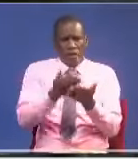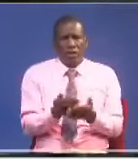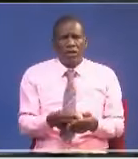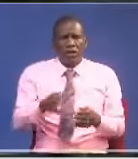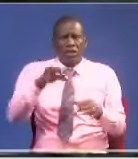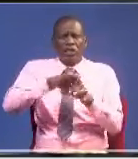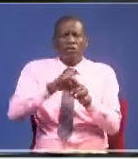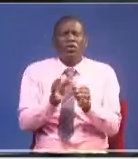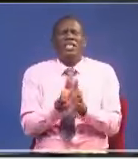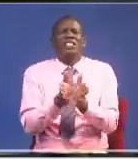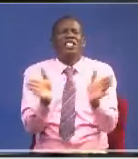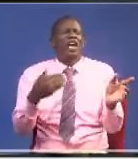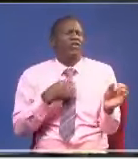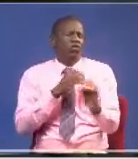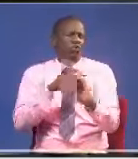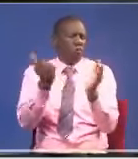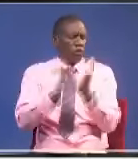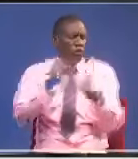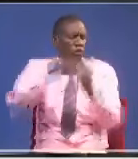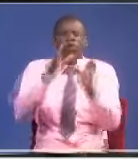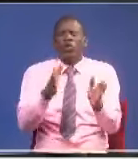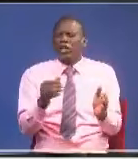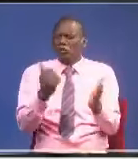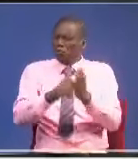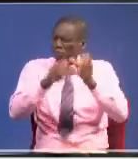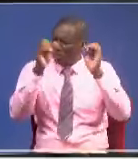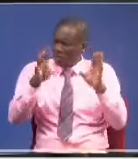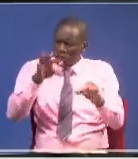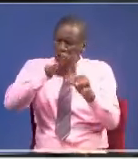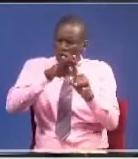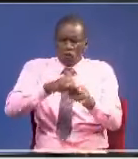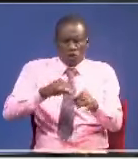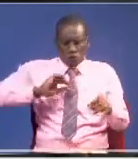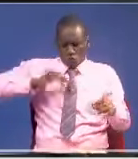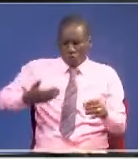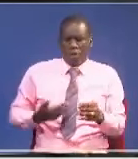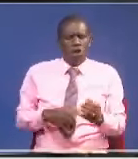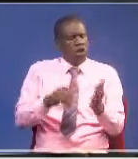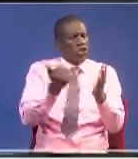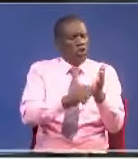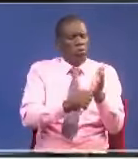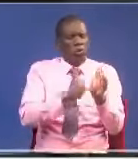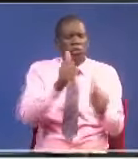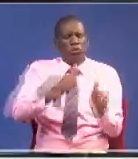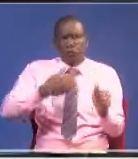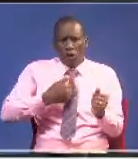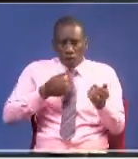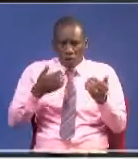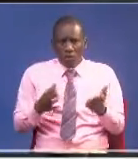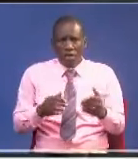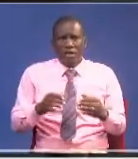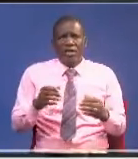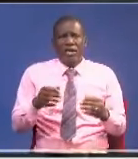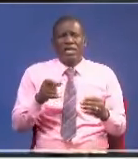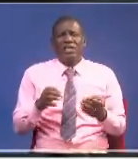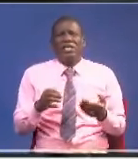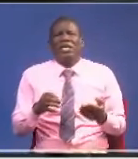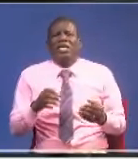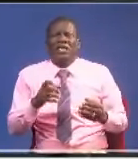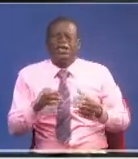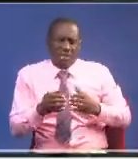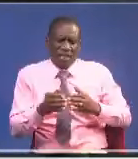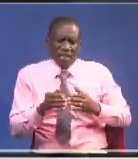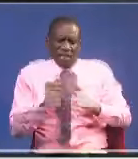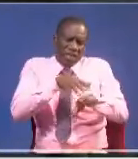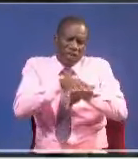voter generally does not have a problem with electing women. The problem that we have is the patriarchy and the